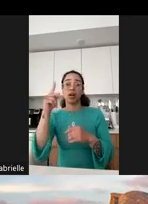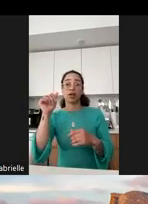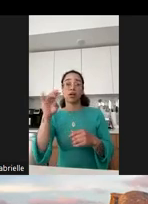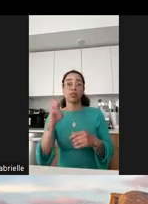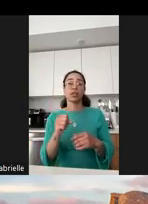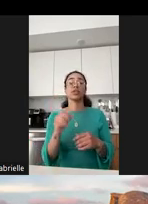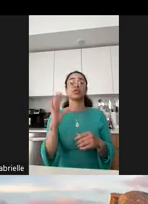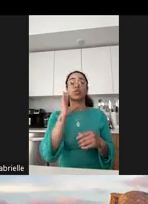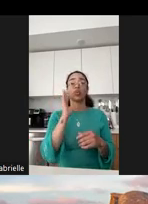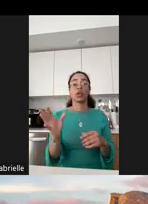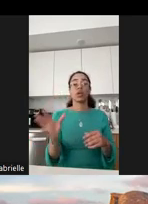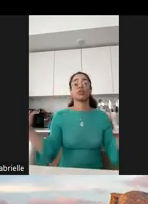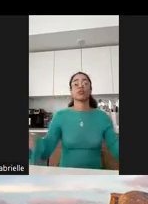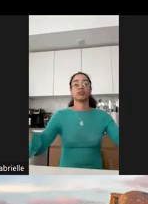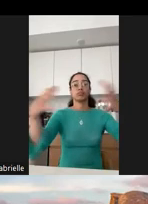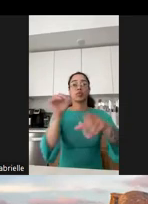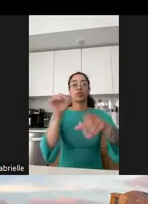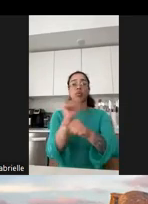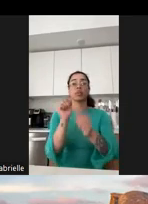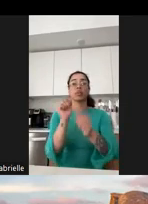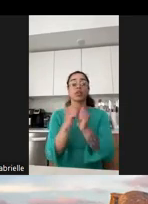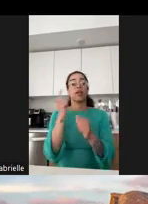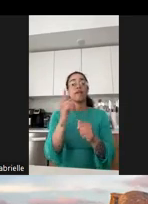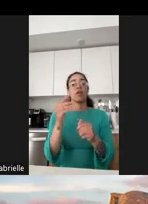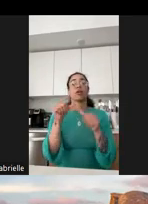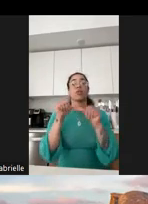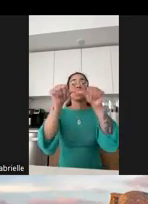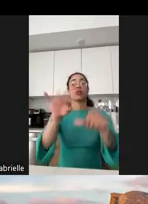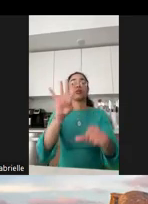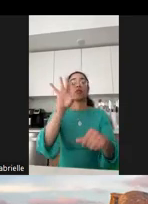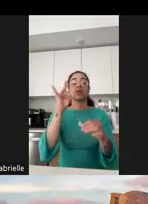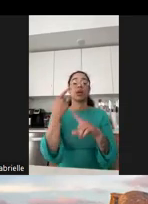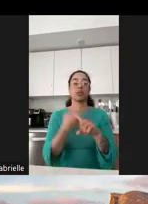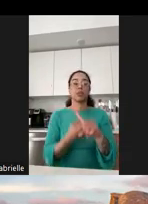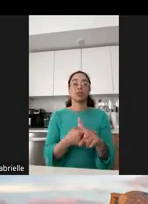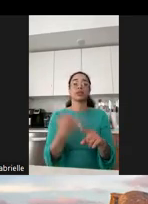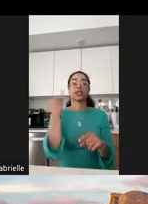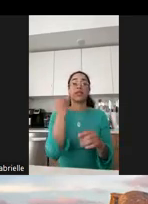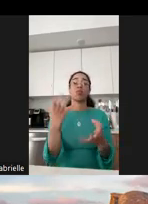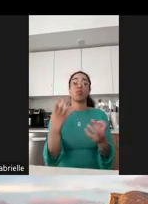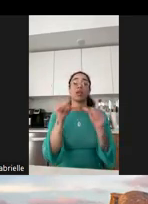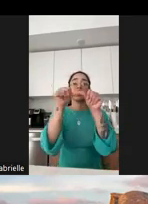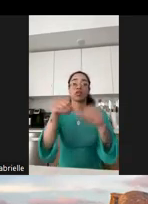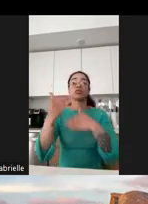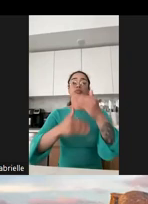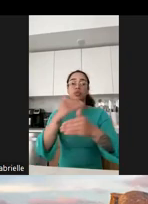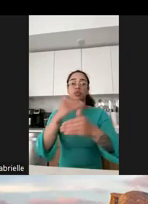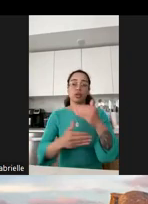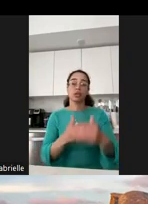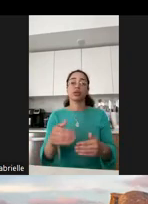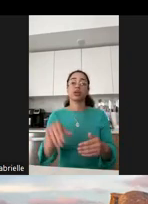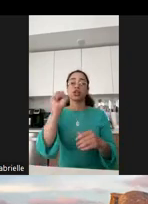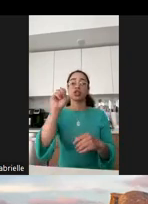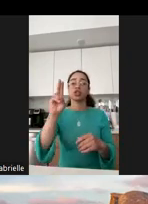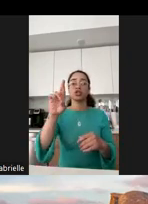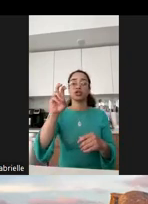48 months should we want to conduct an unlimited number of micro polls and surveys for our program needs. The results of